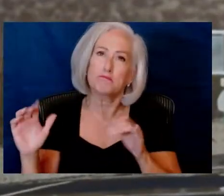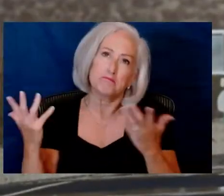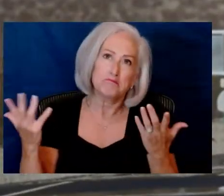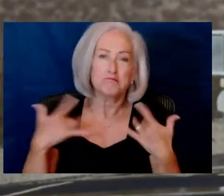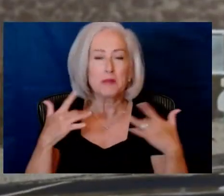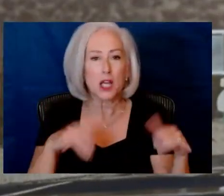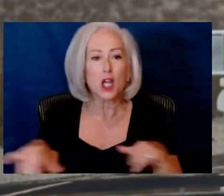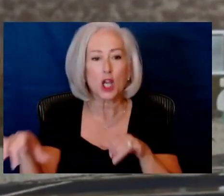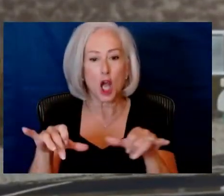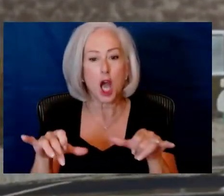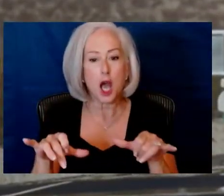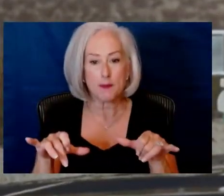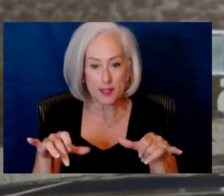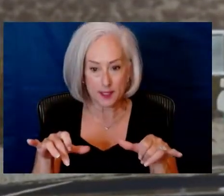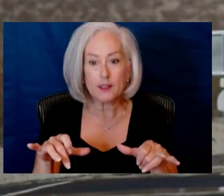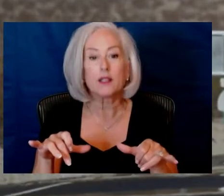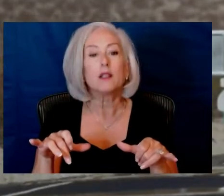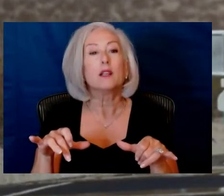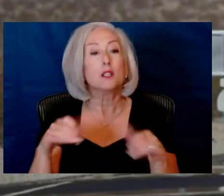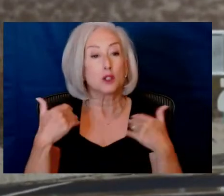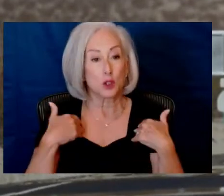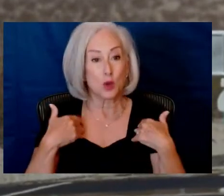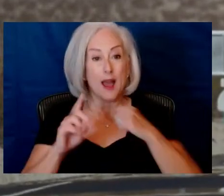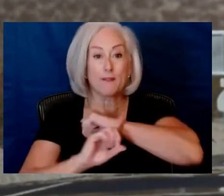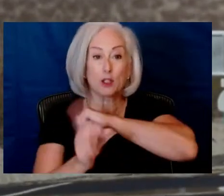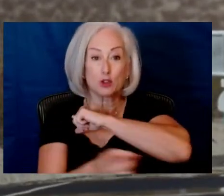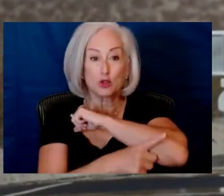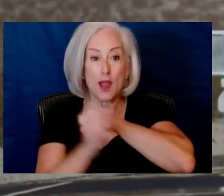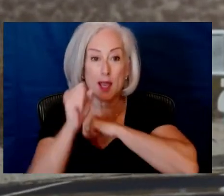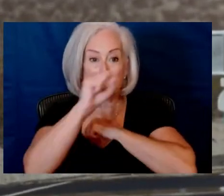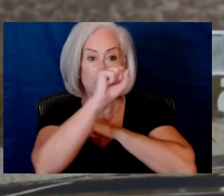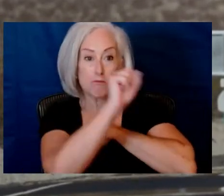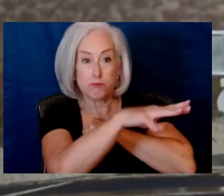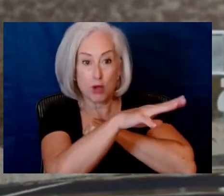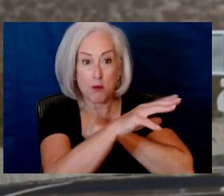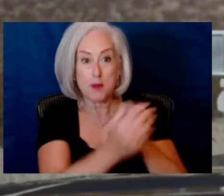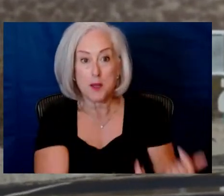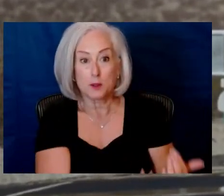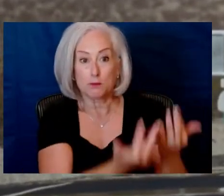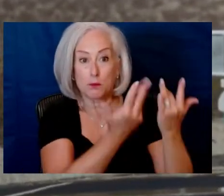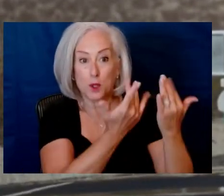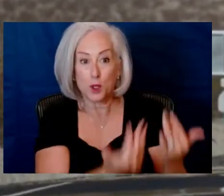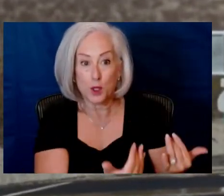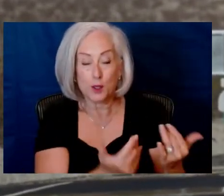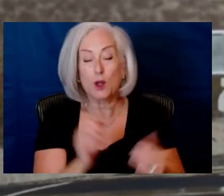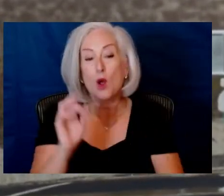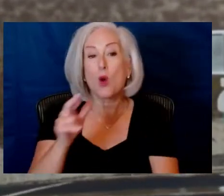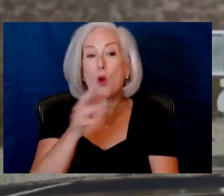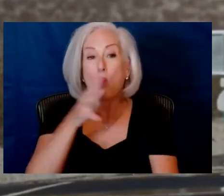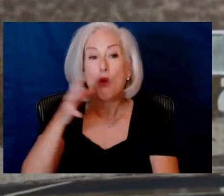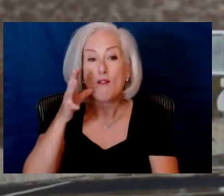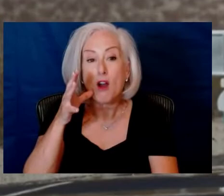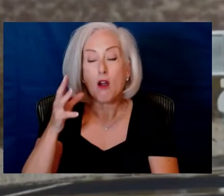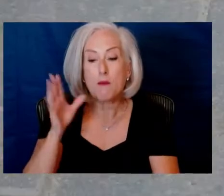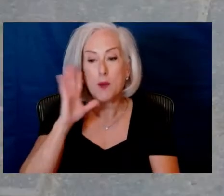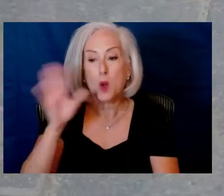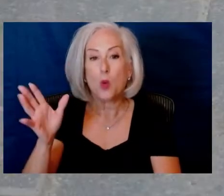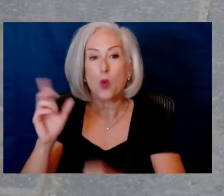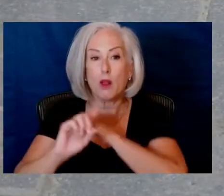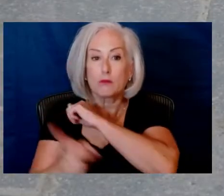trash in the burn barrels or in the farms that they burn their trash, their kind of